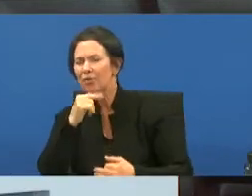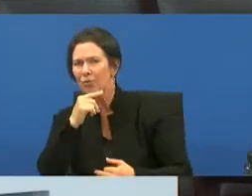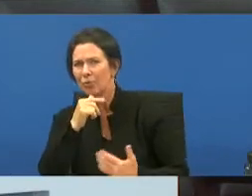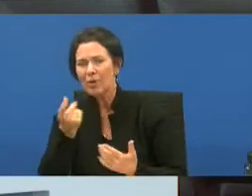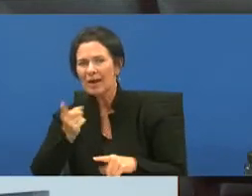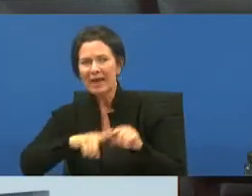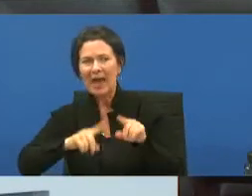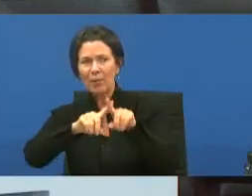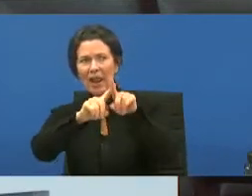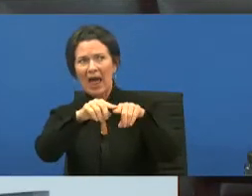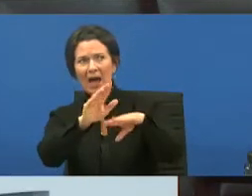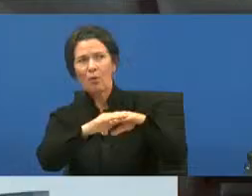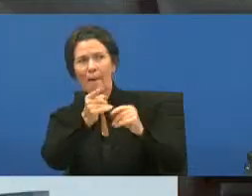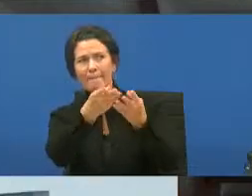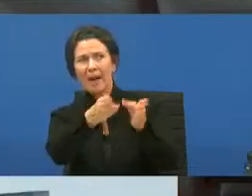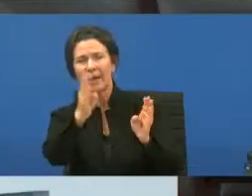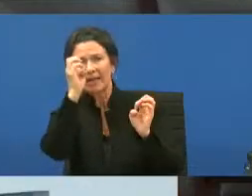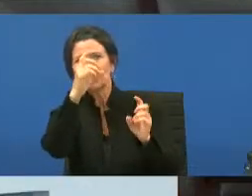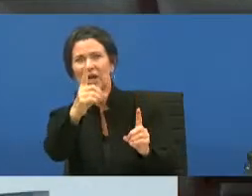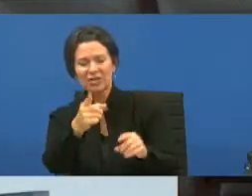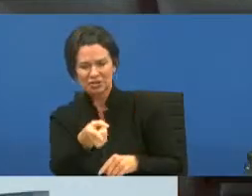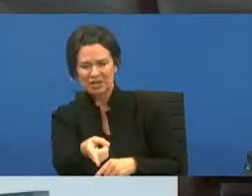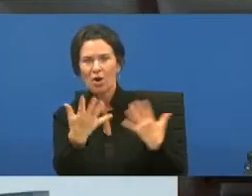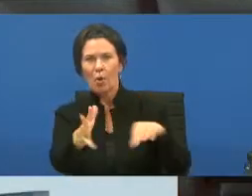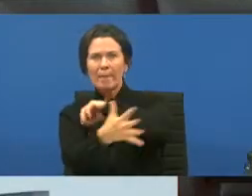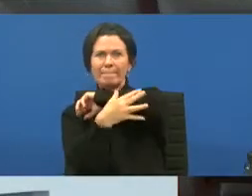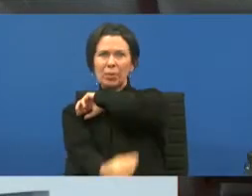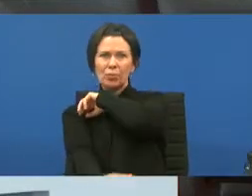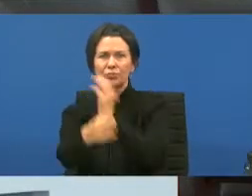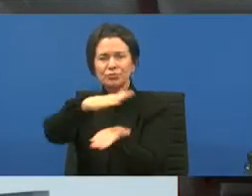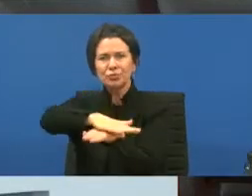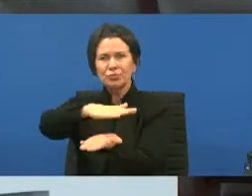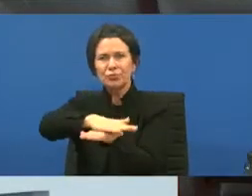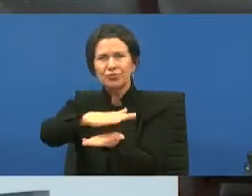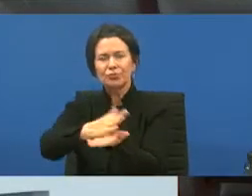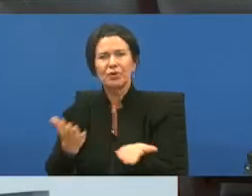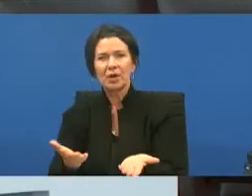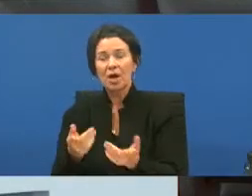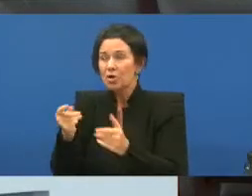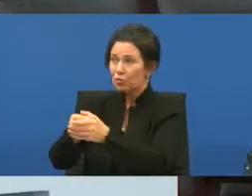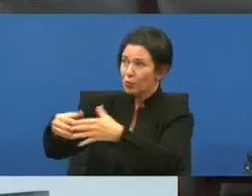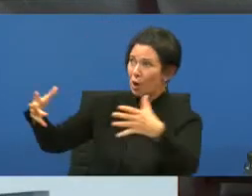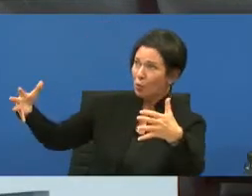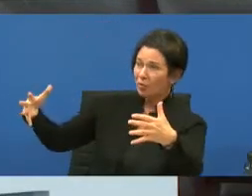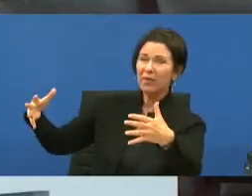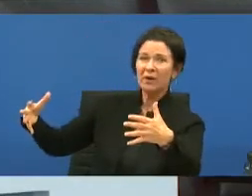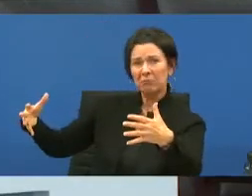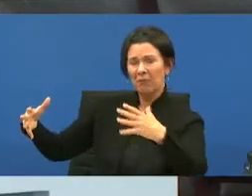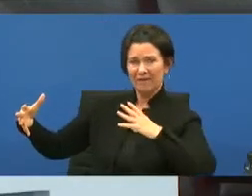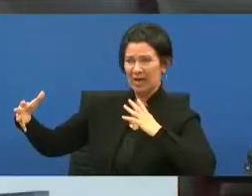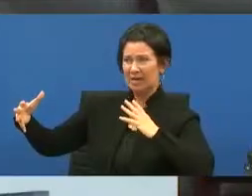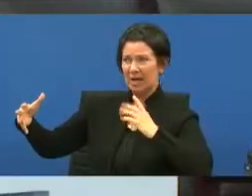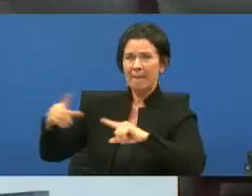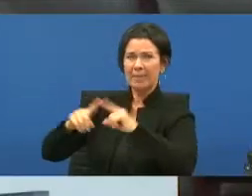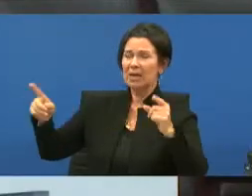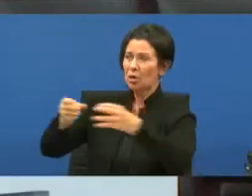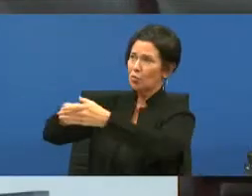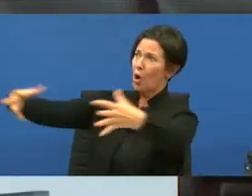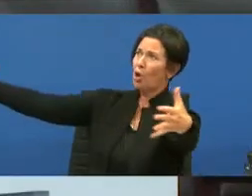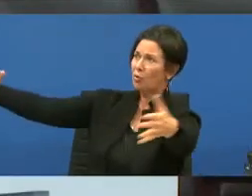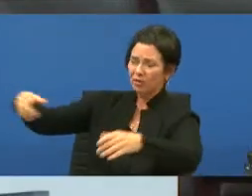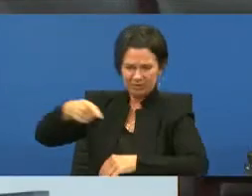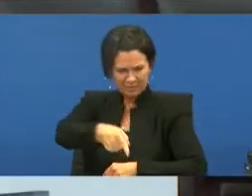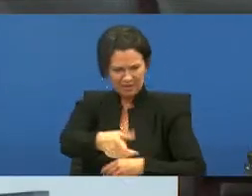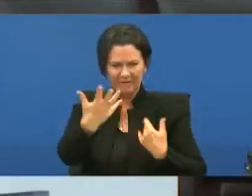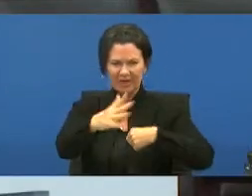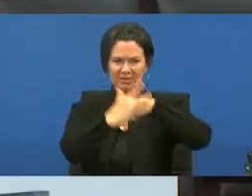quality public education? Once again, we are not against growth, but we are against growth that puts families at risk and overwhelms the systems we all